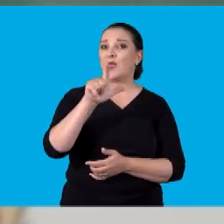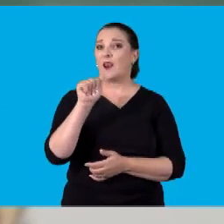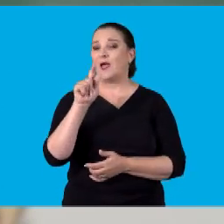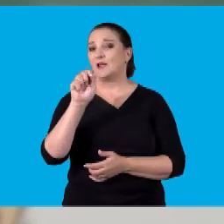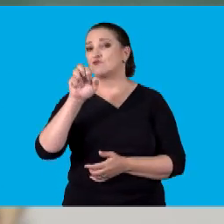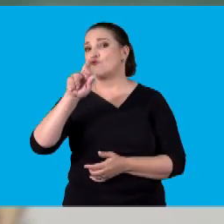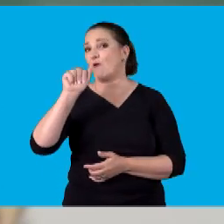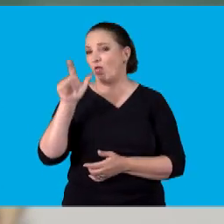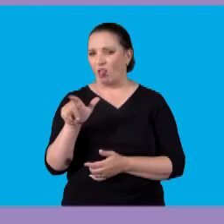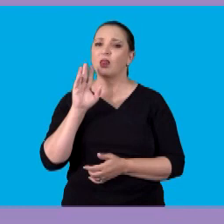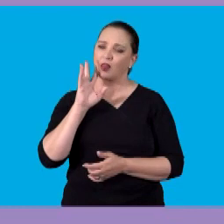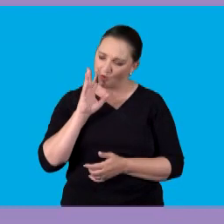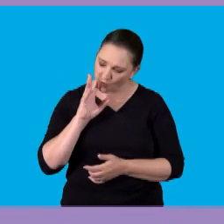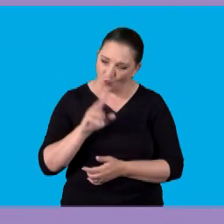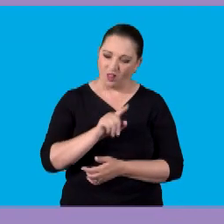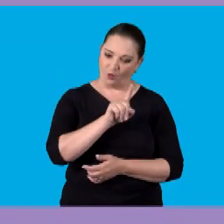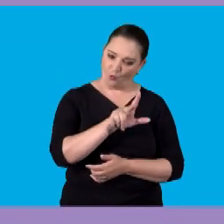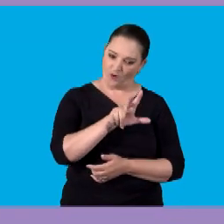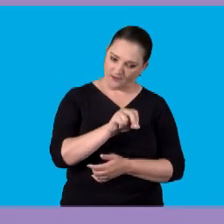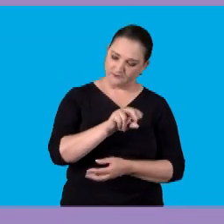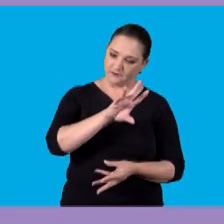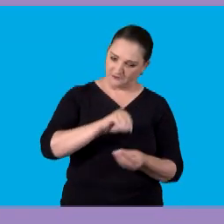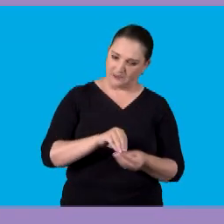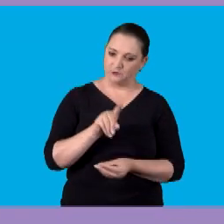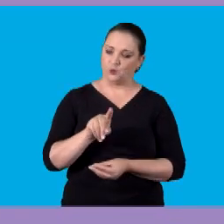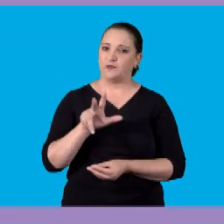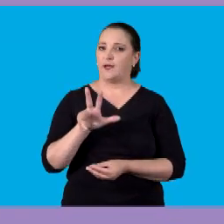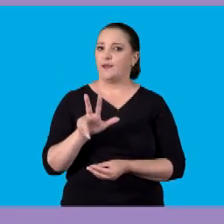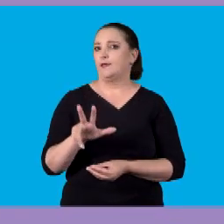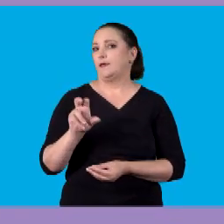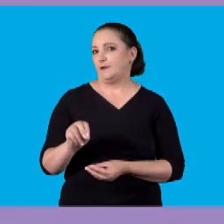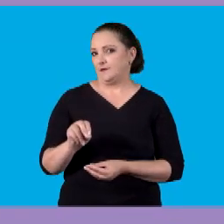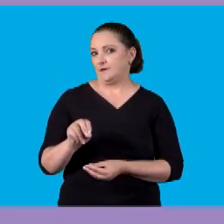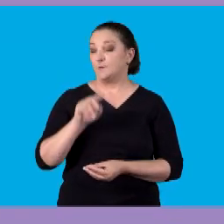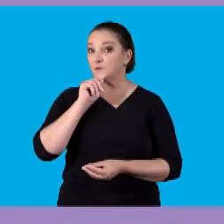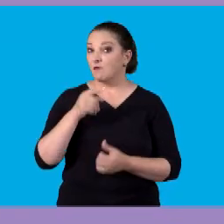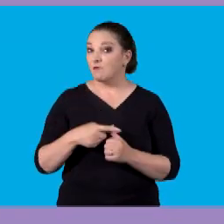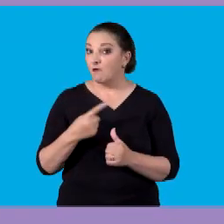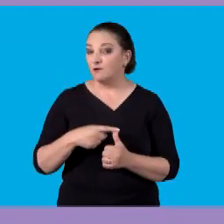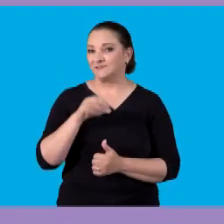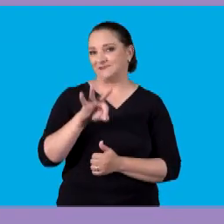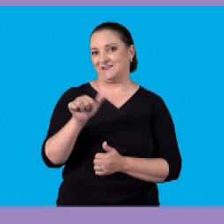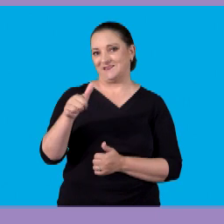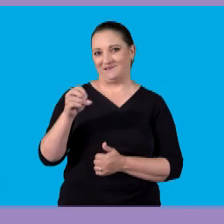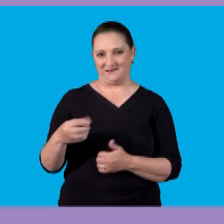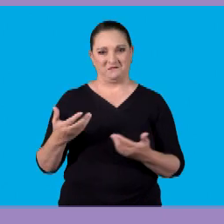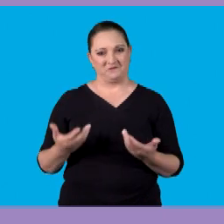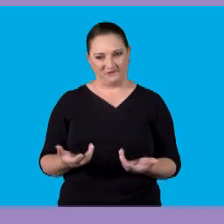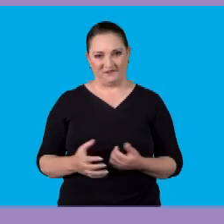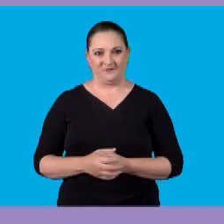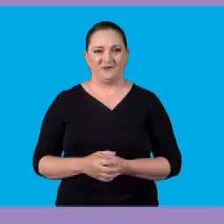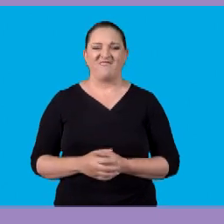is any quadrilateral, will be equals to that 180 plus that 180 degrees, which will give